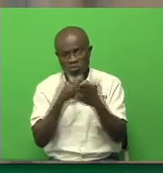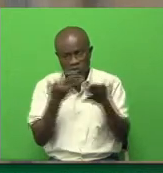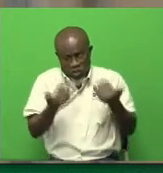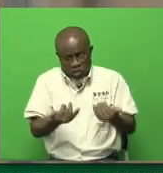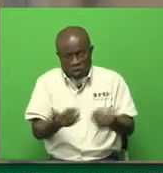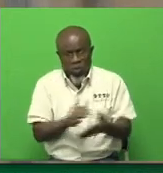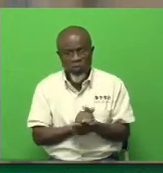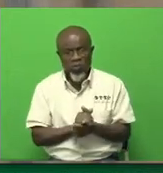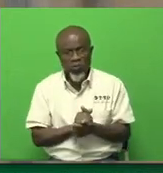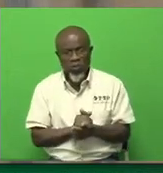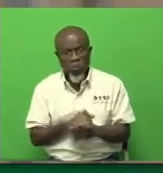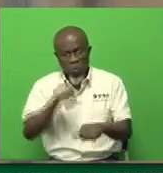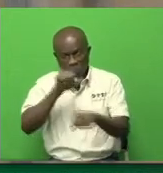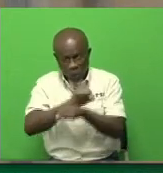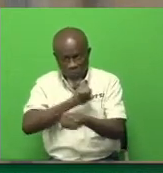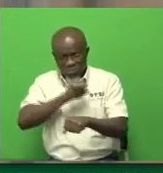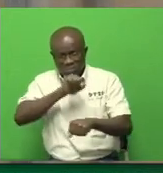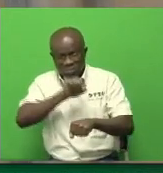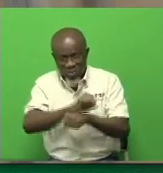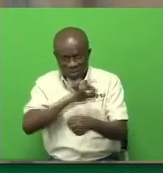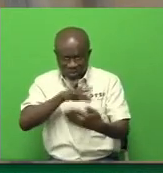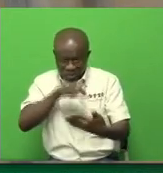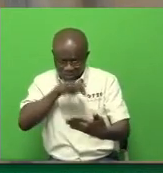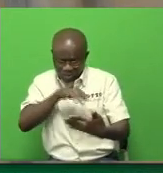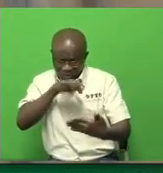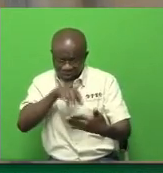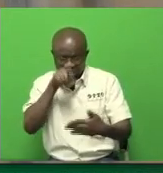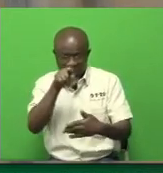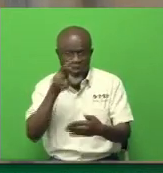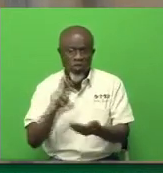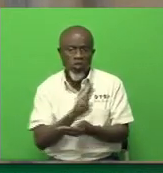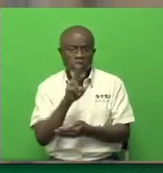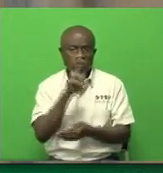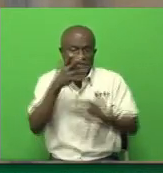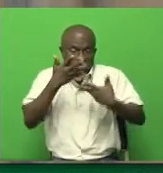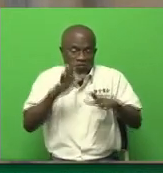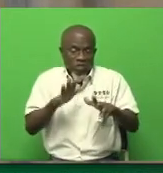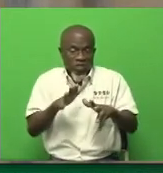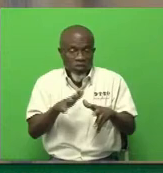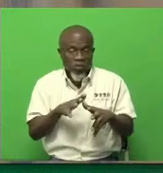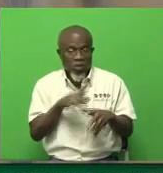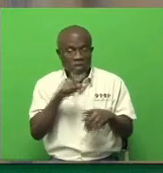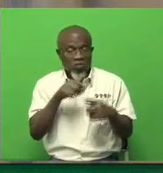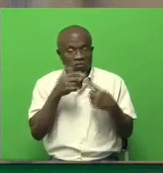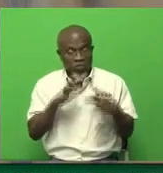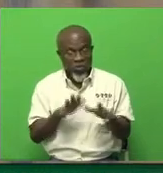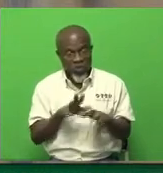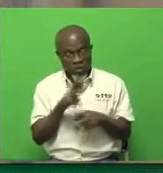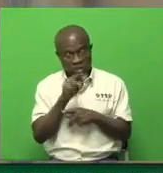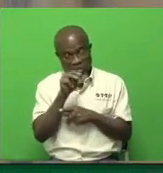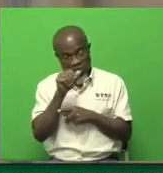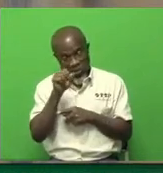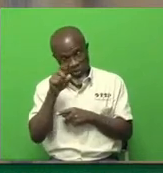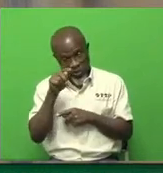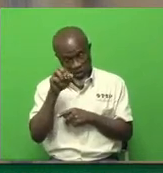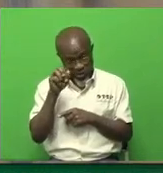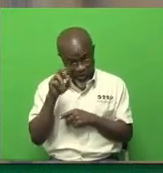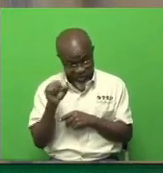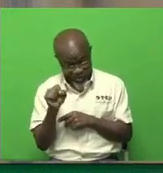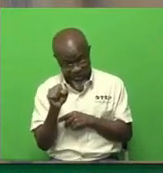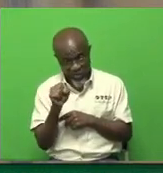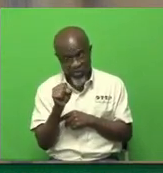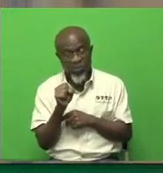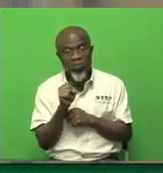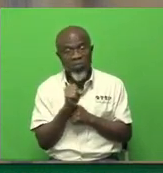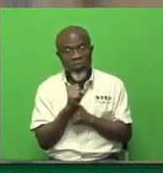hard at UB got through there by the time I finish my master's program in UV which I worked in UE